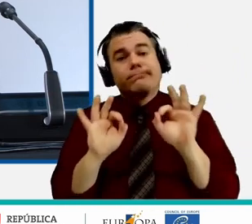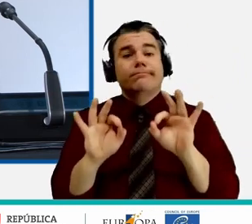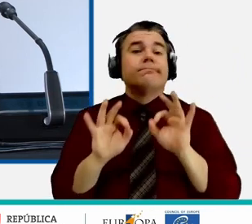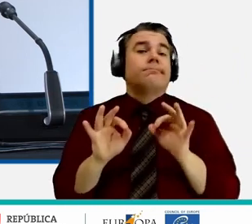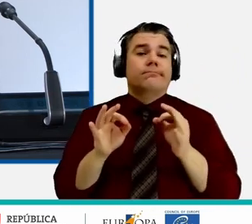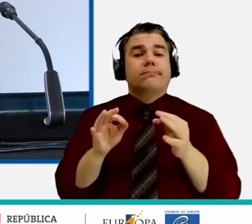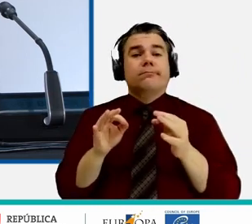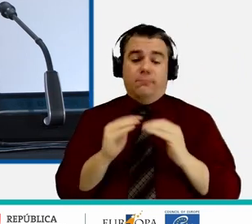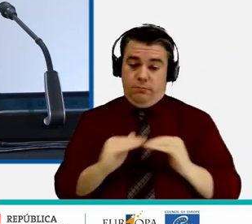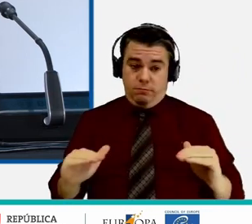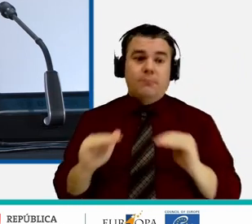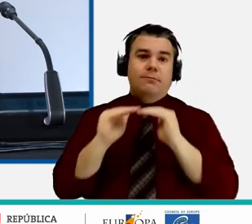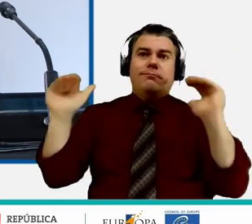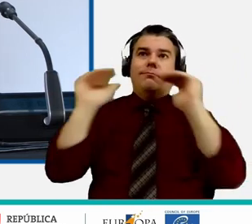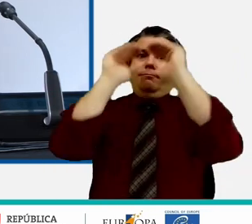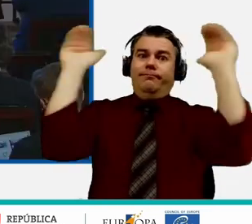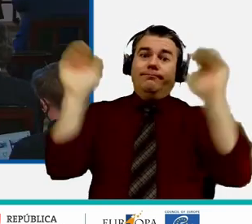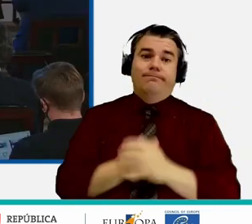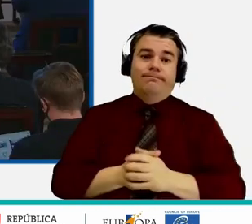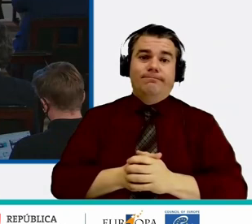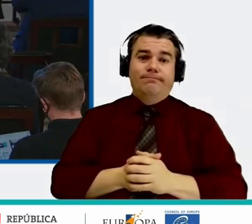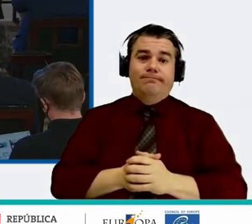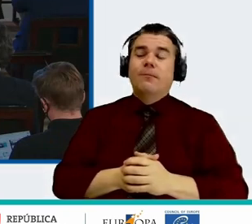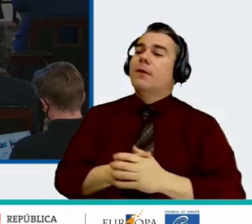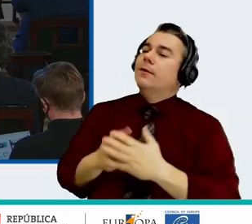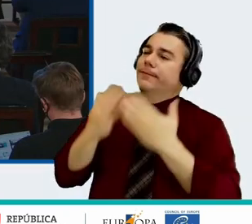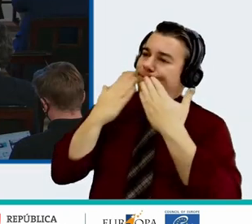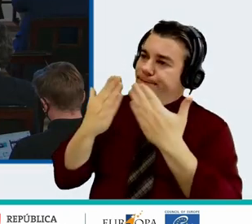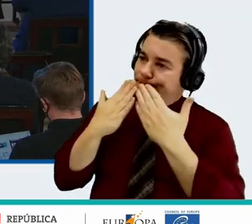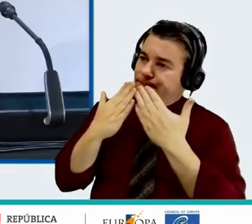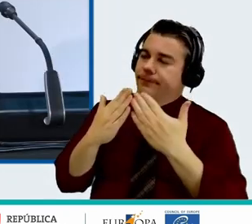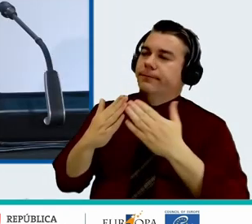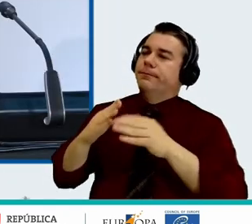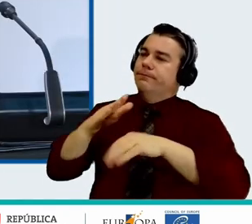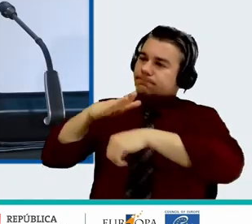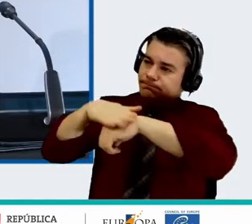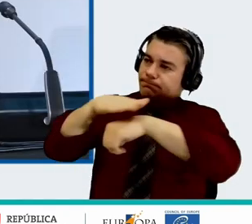different levels. Thank you, Luis, for your good advices. And